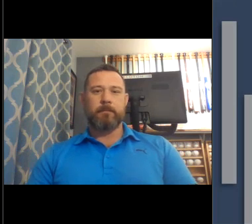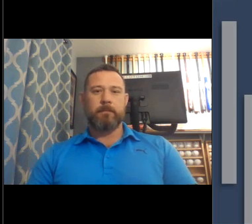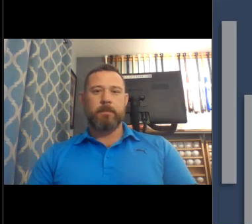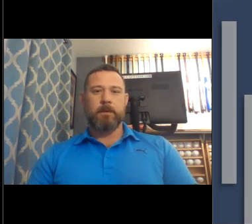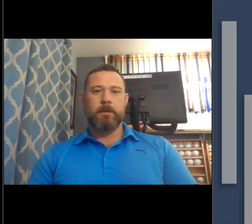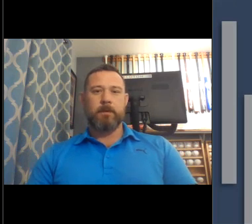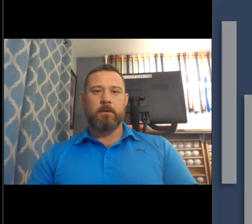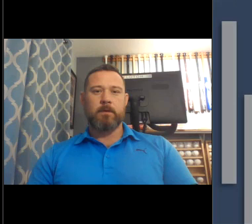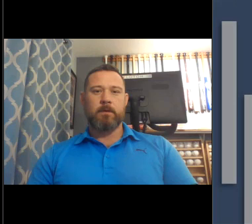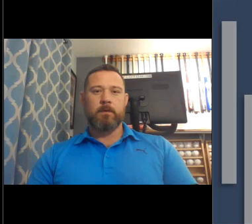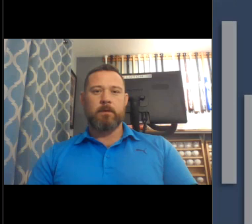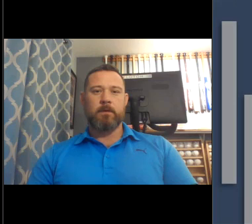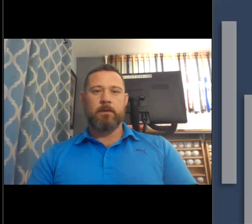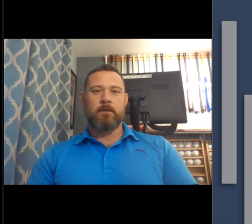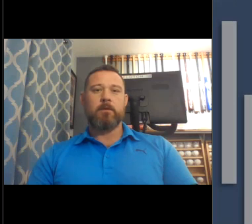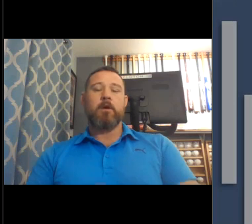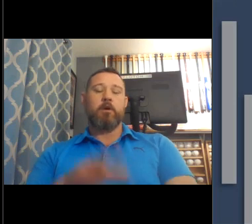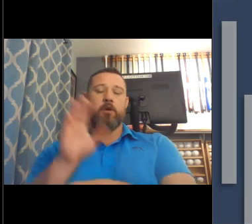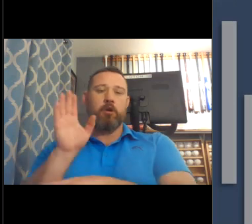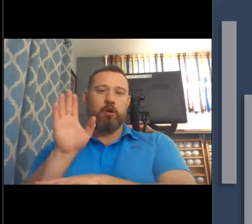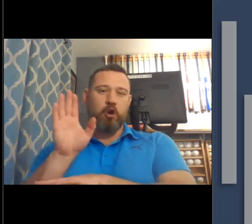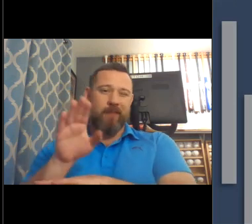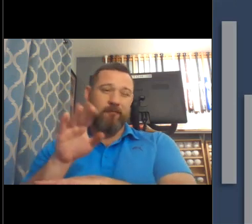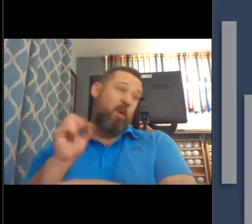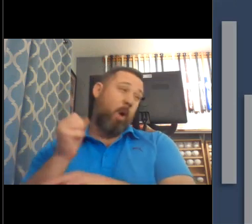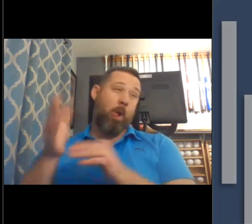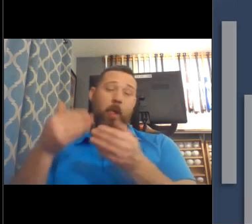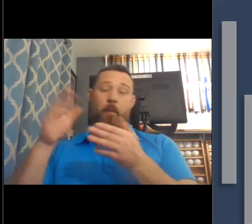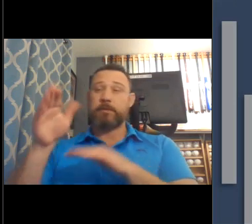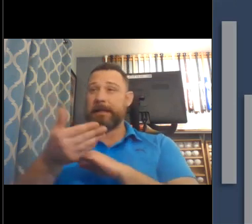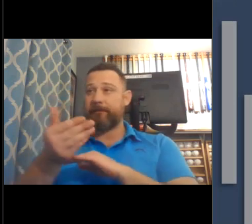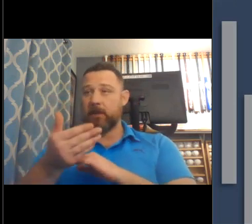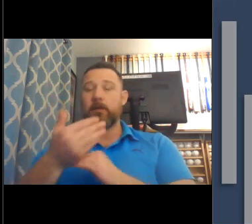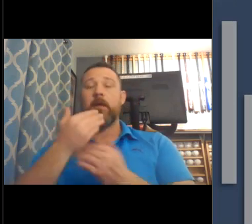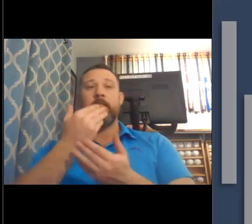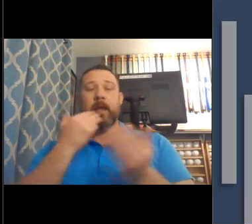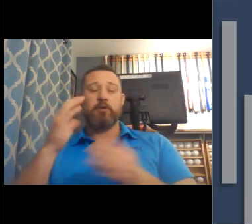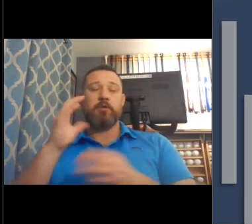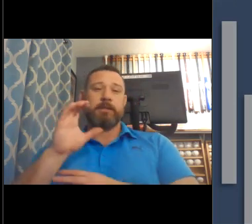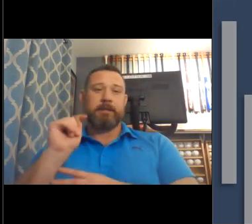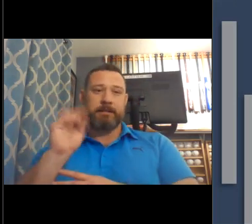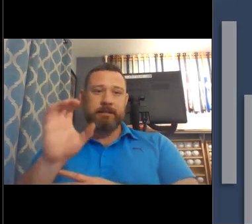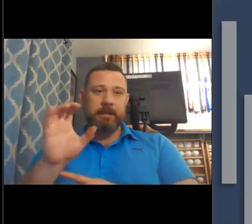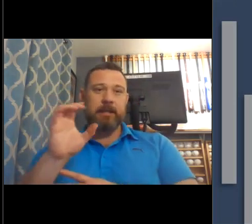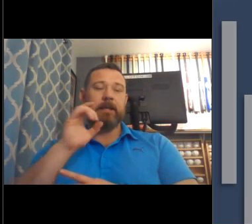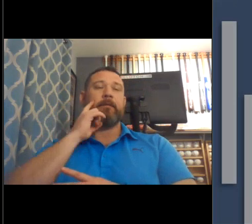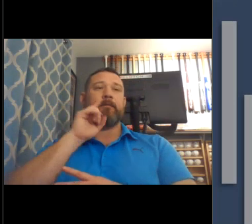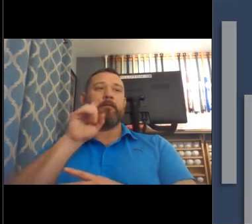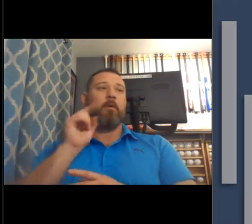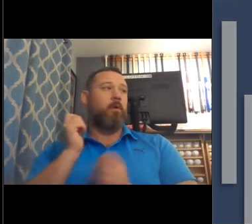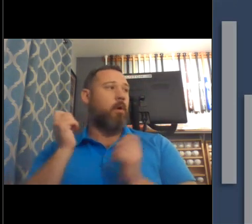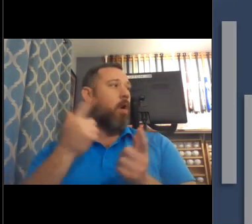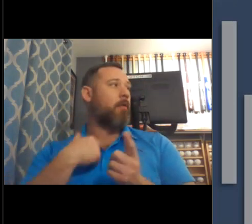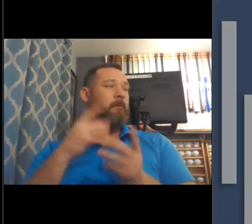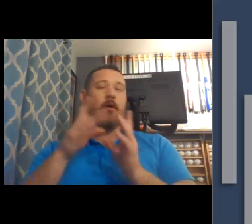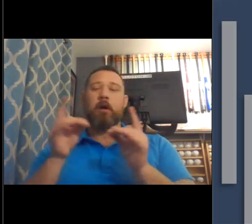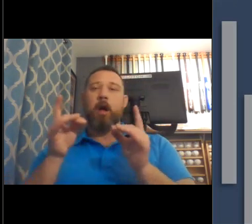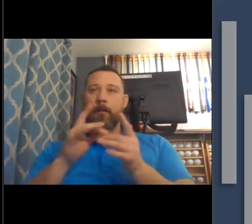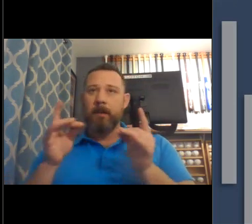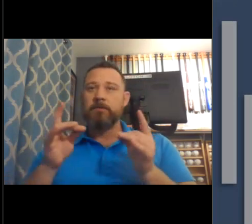Good evening or good afternoon. It's almost evening. Thank you very much to the CTC for taking all of our comments, and to the